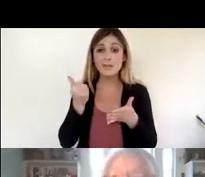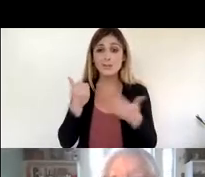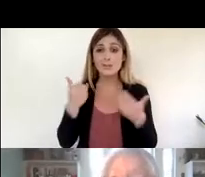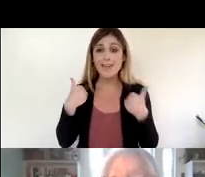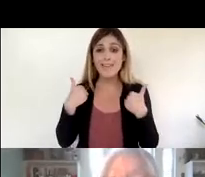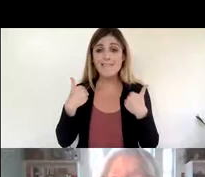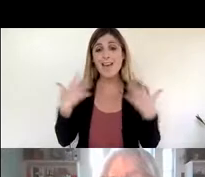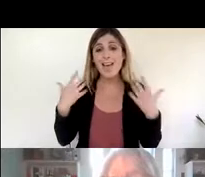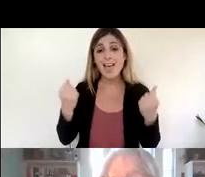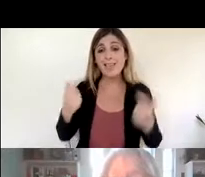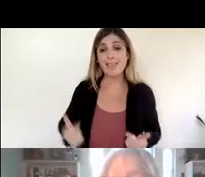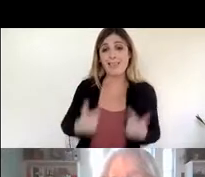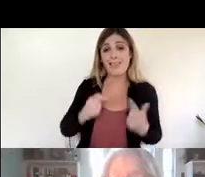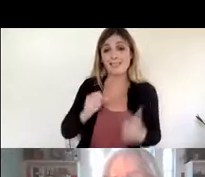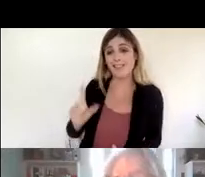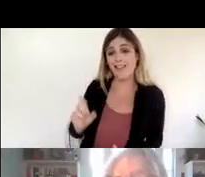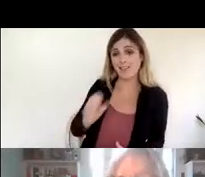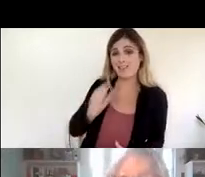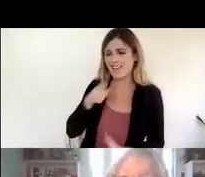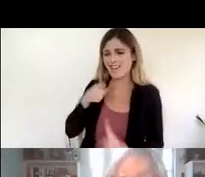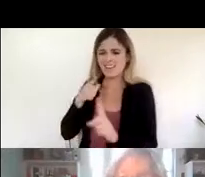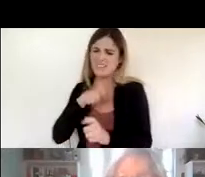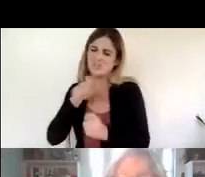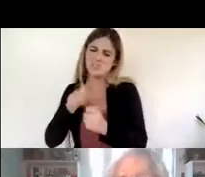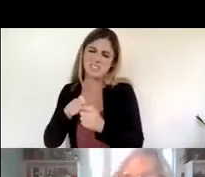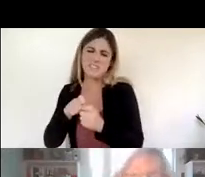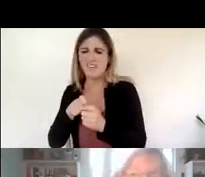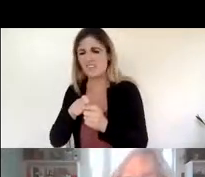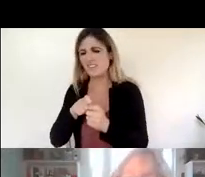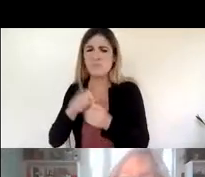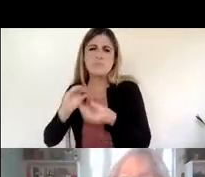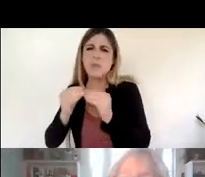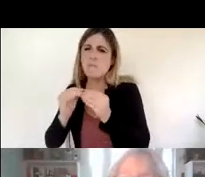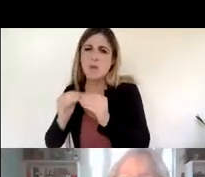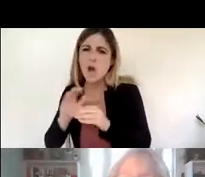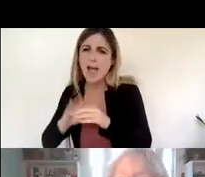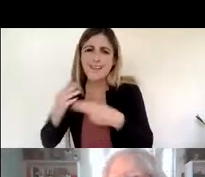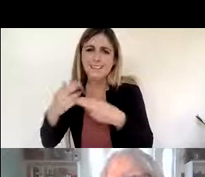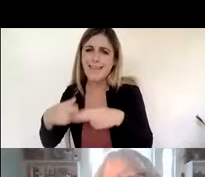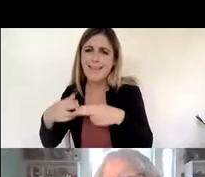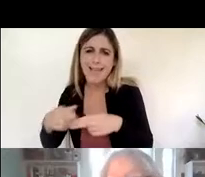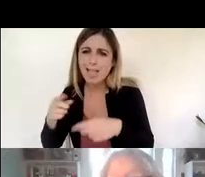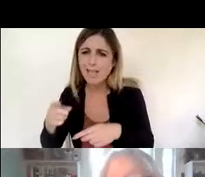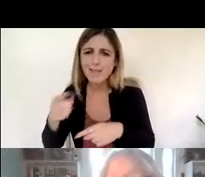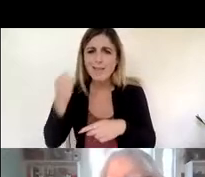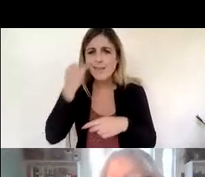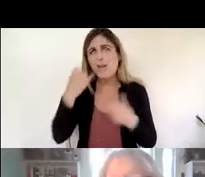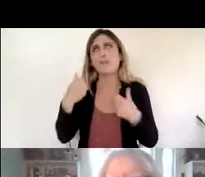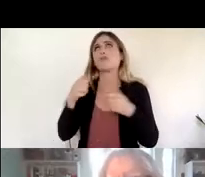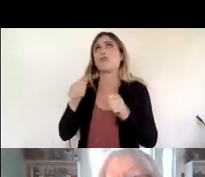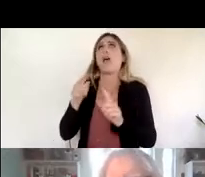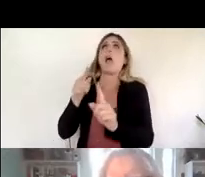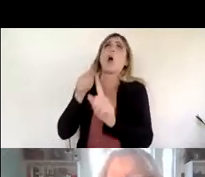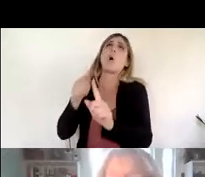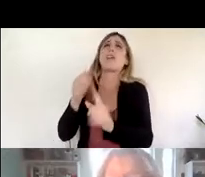lifestyle rather than getting down to a certain weight, especially if you're thinking about just losing that last 10 pounds. You know, maybe it's not so important.